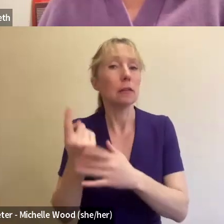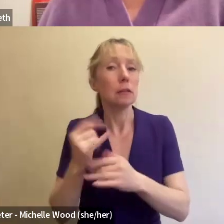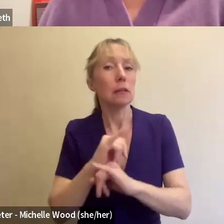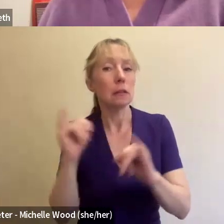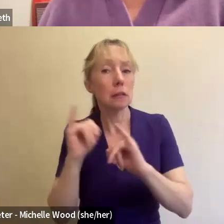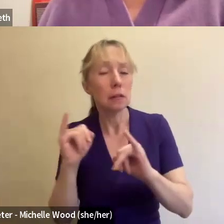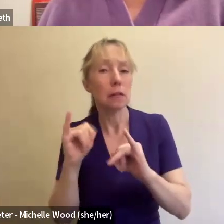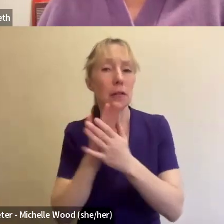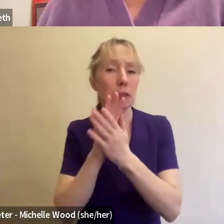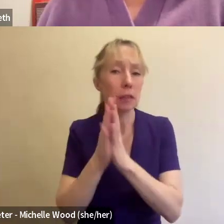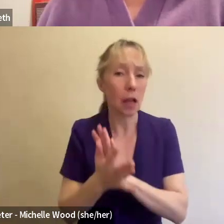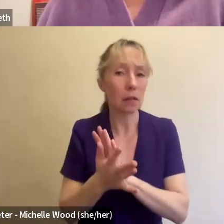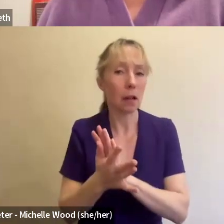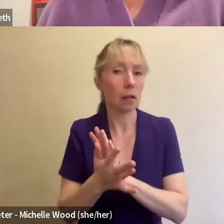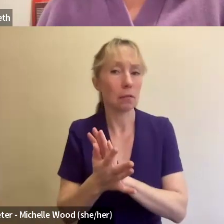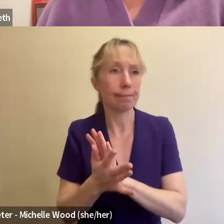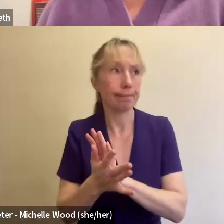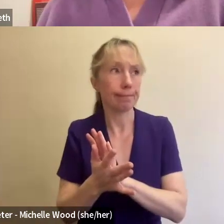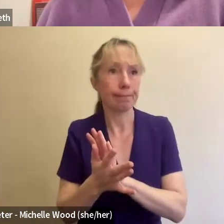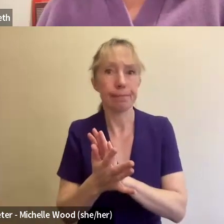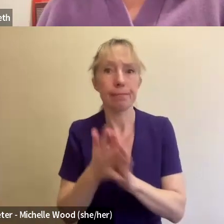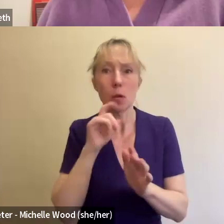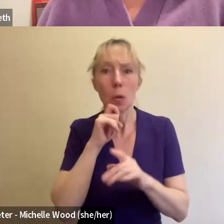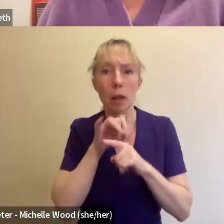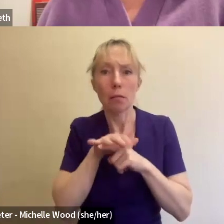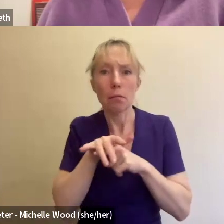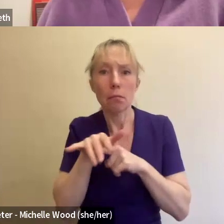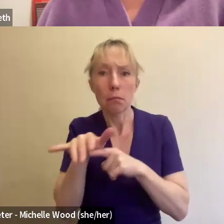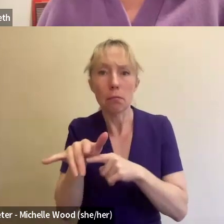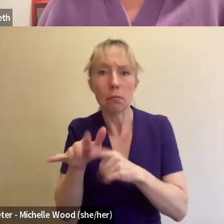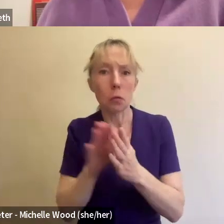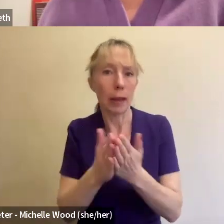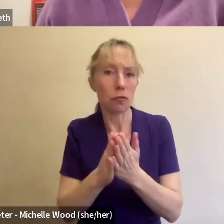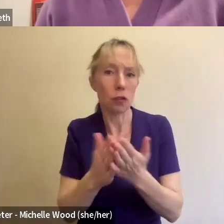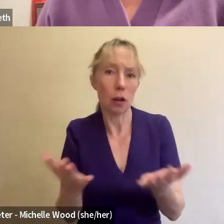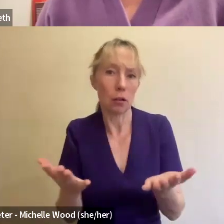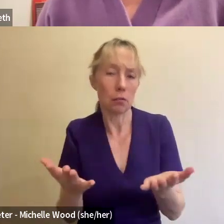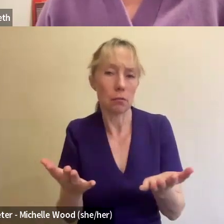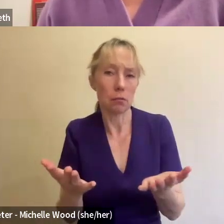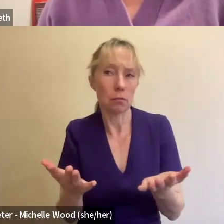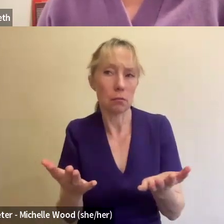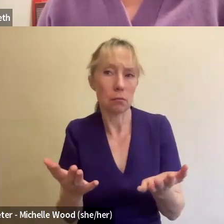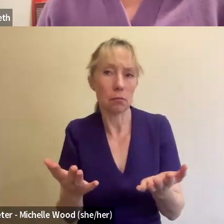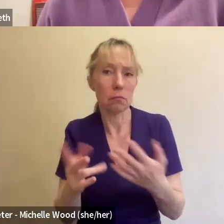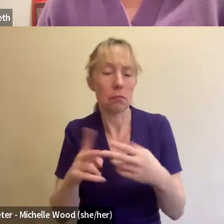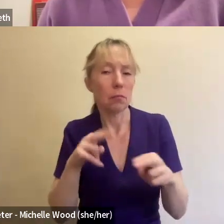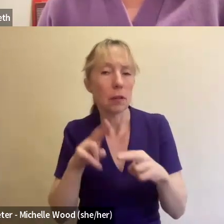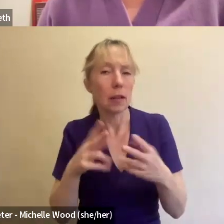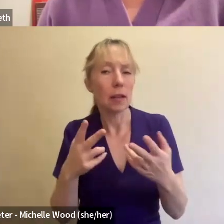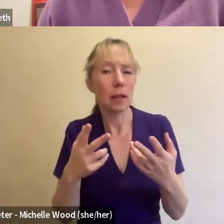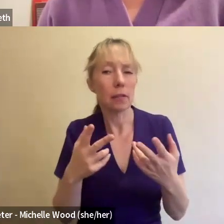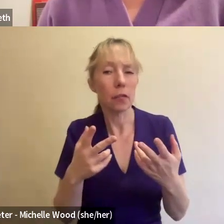and disasters, sooner or later it's gonna find its way in the literature. And if you pay attention to